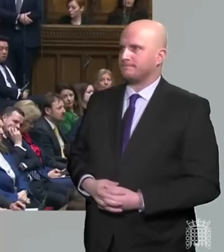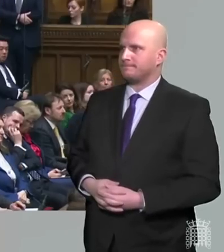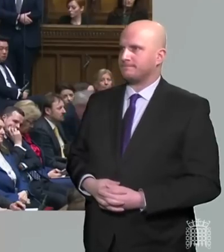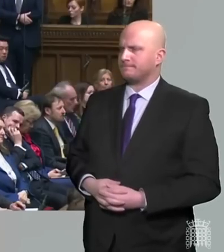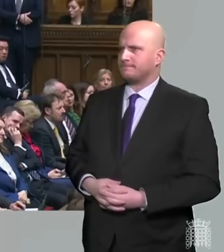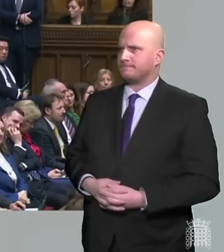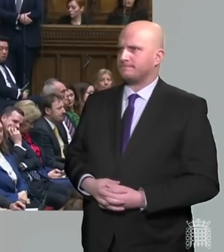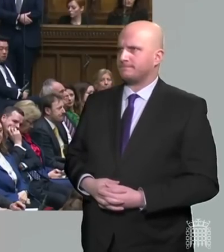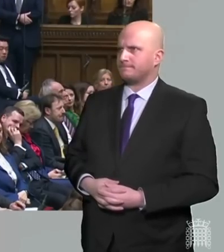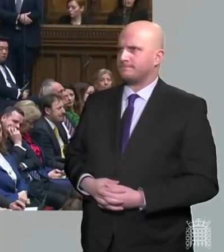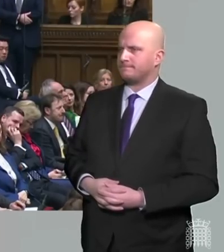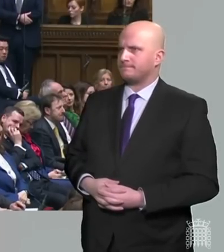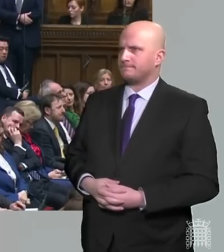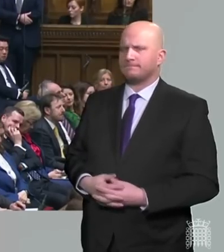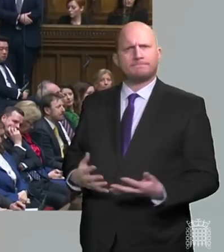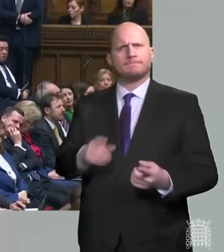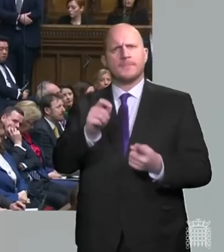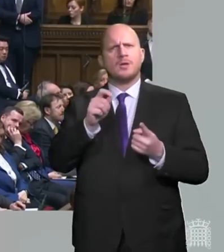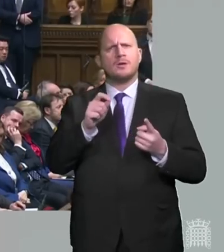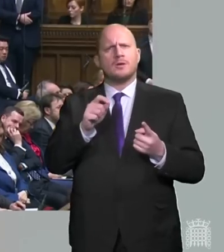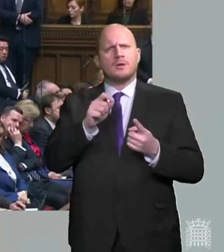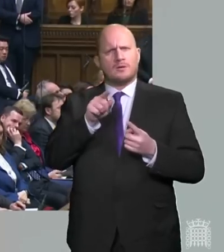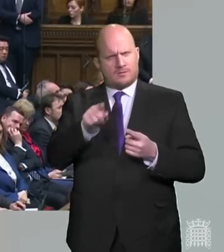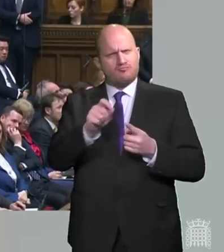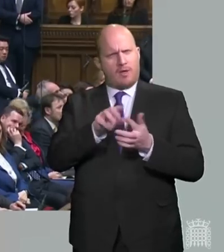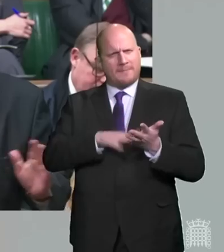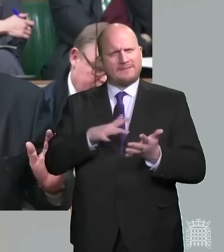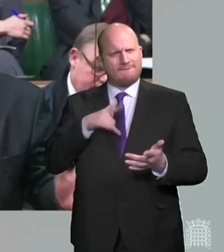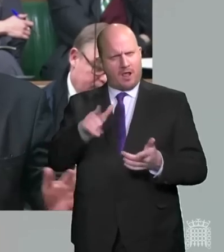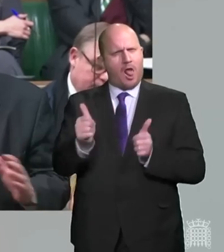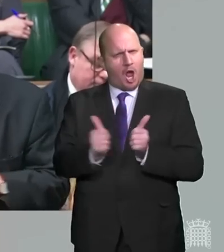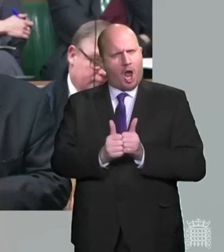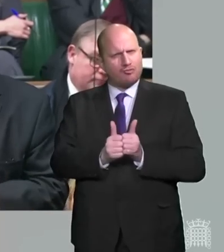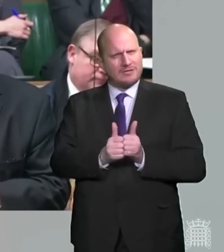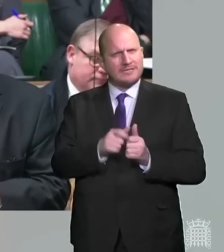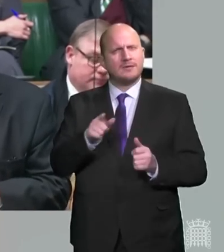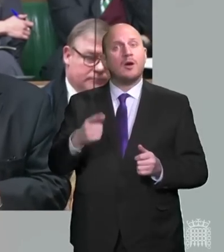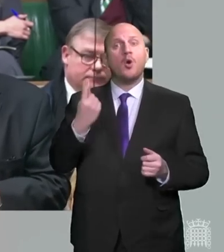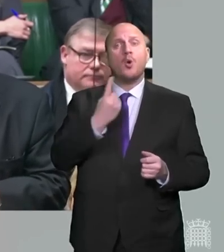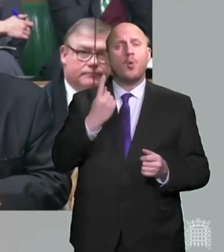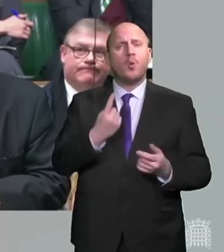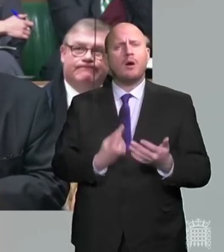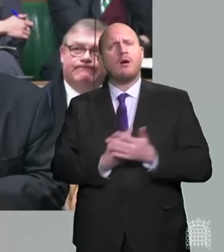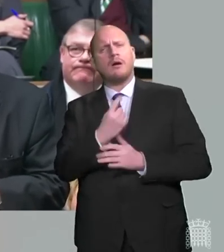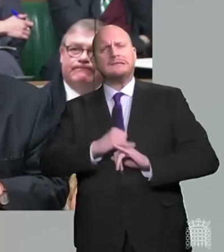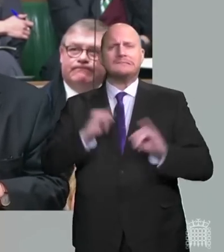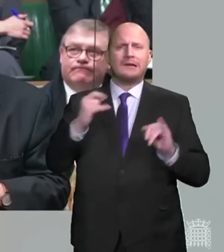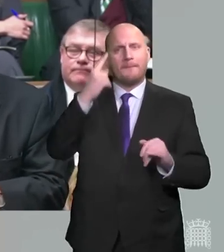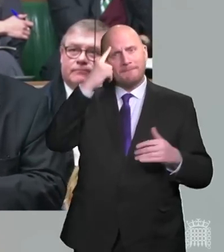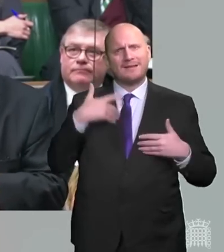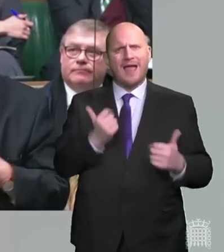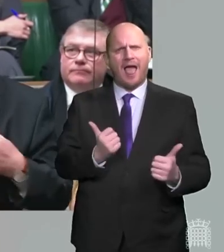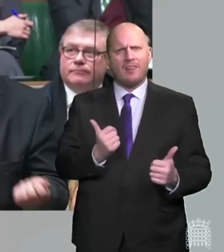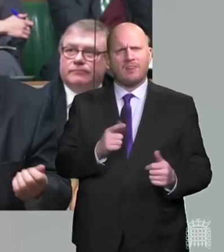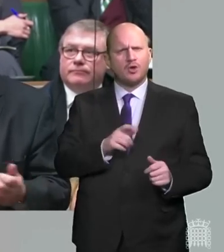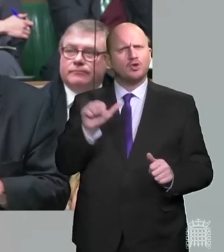health patients should not be forced into accident and emergency departments when what they really need is specialist care. Can he say more